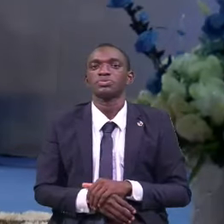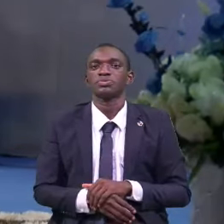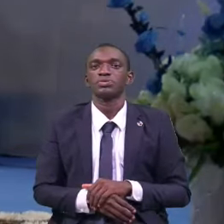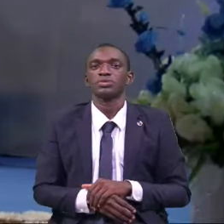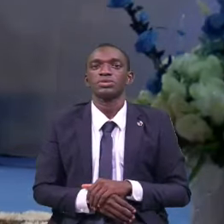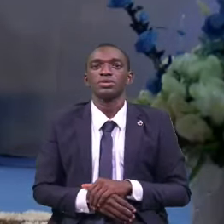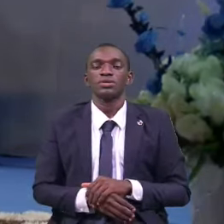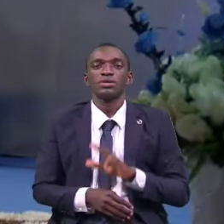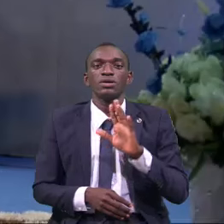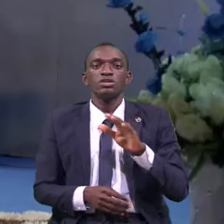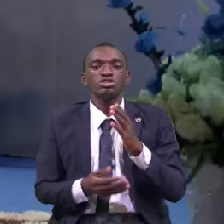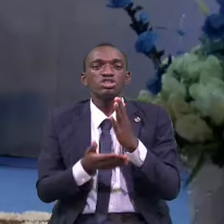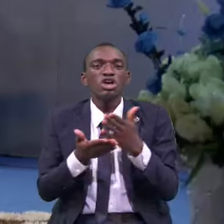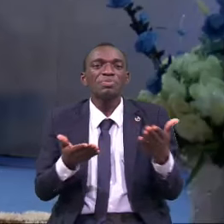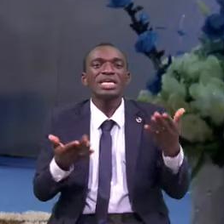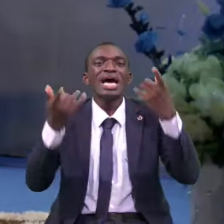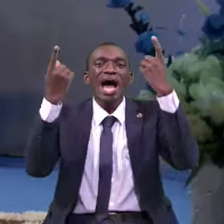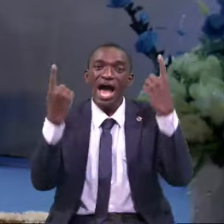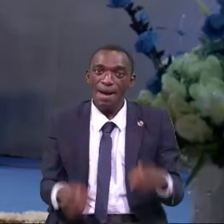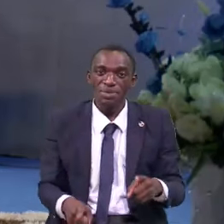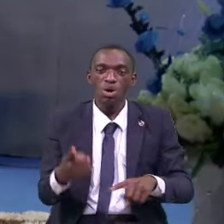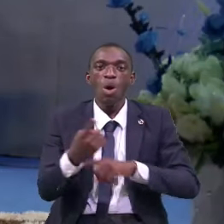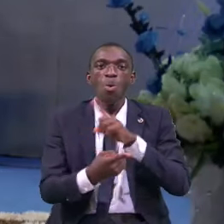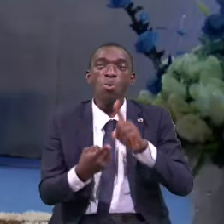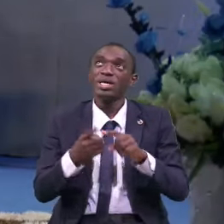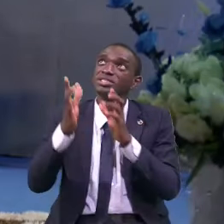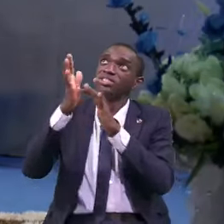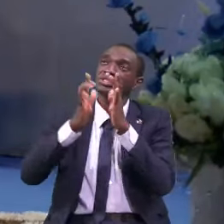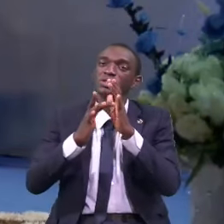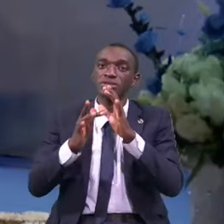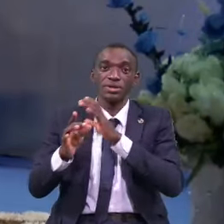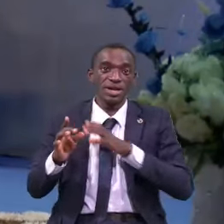Something happened when Christ touched me.